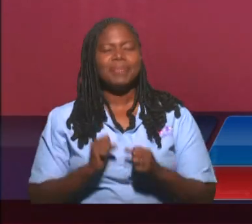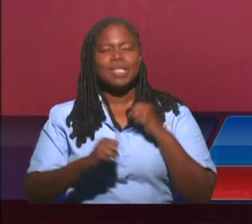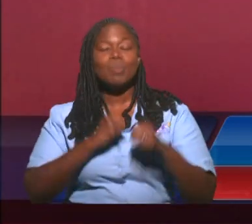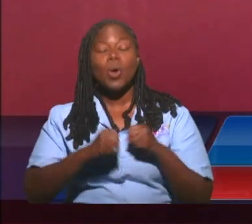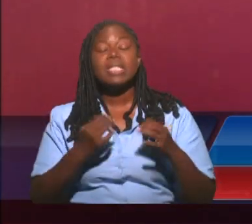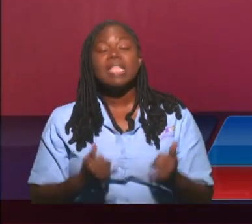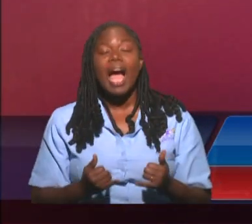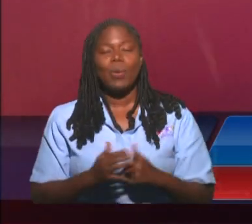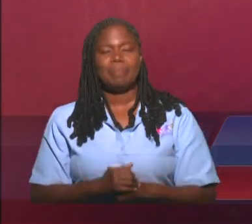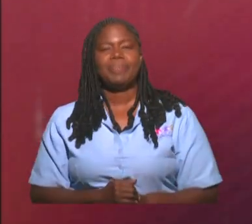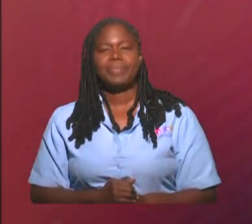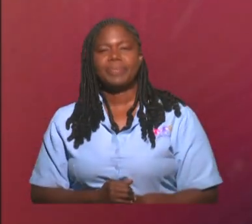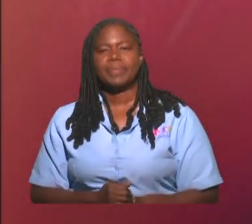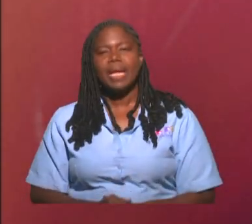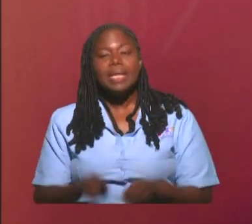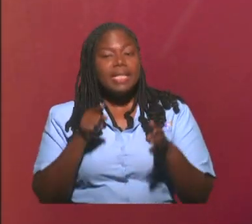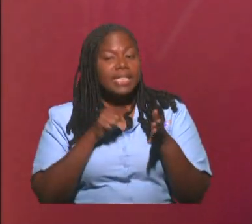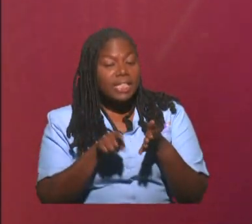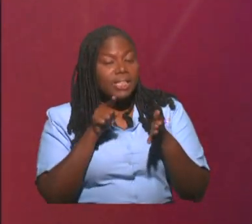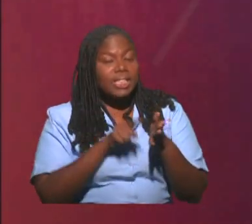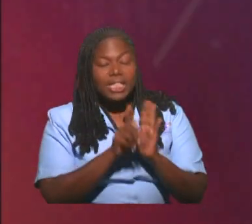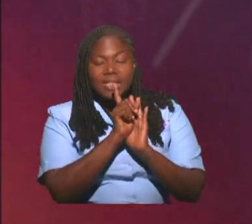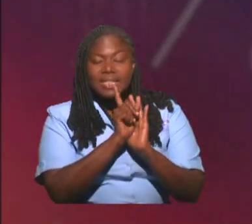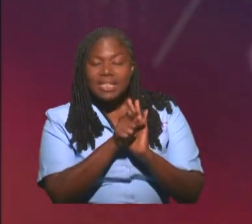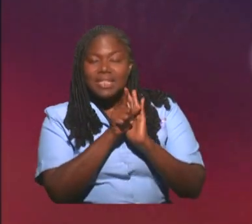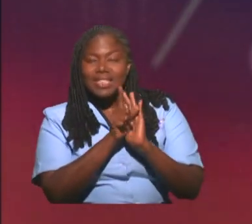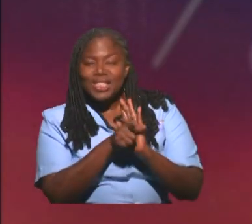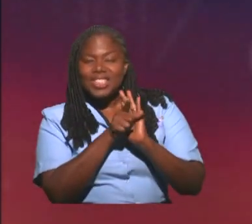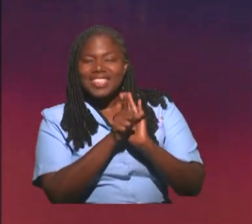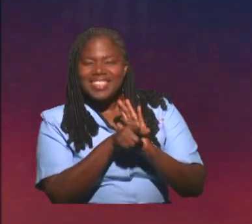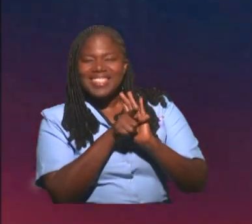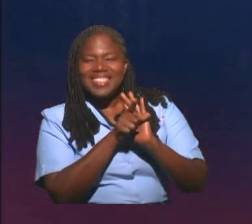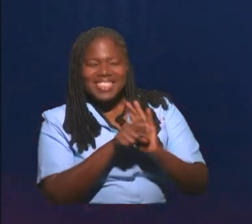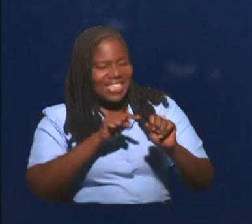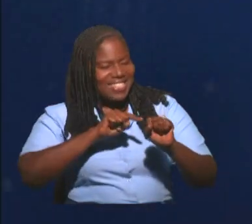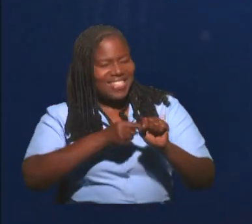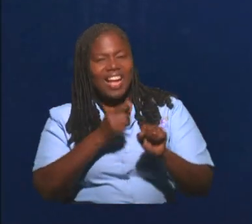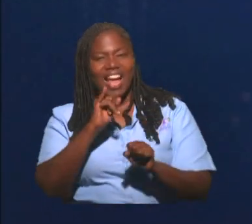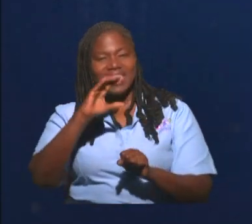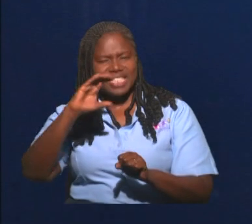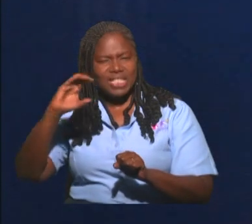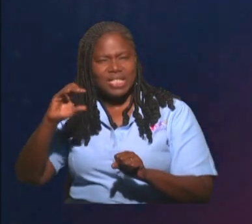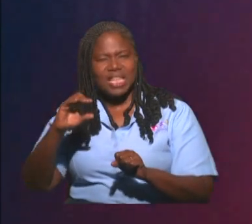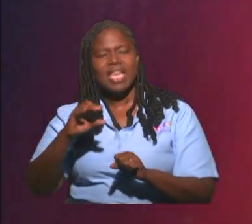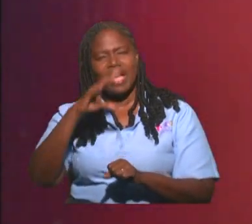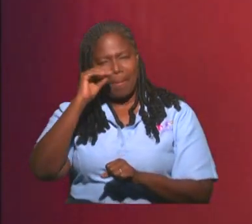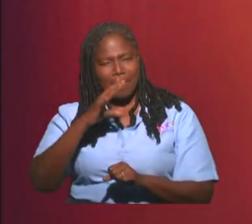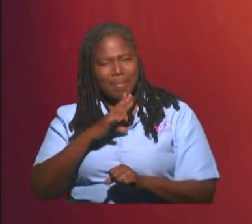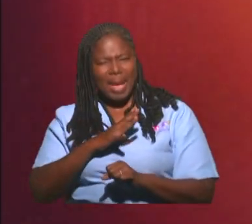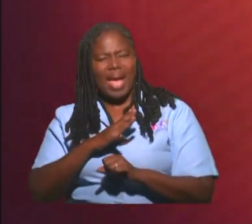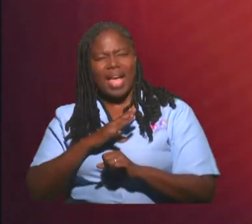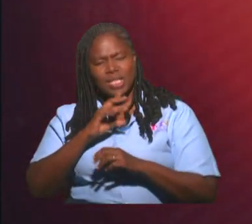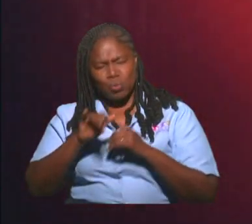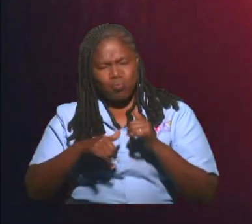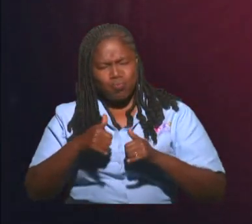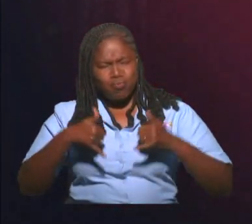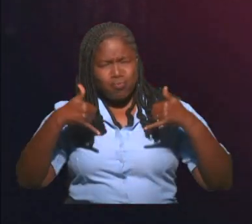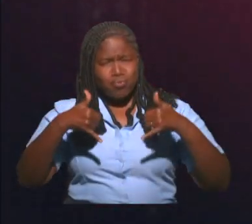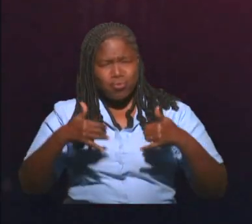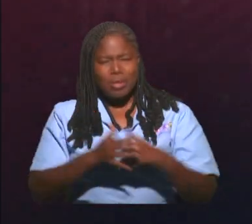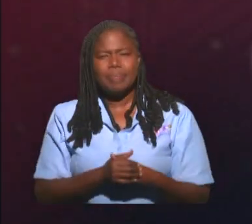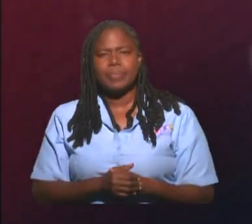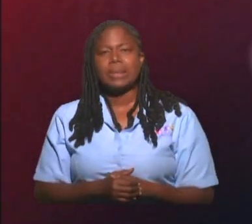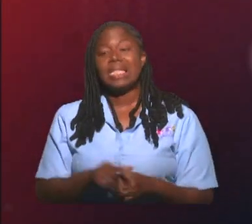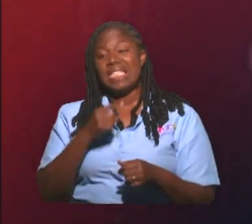Well, we are counting down the hours to the start of the T20 leg of the ICC Men's T20 World Cup. Many of you have experienced